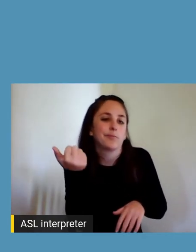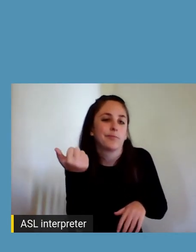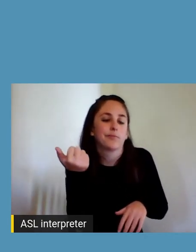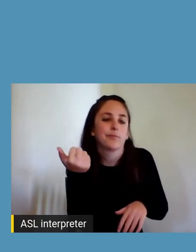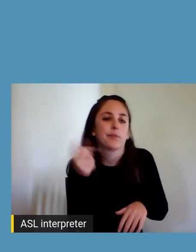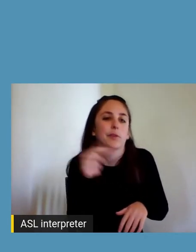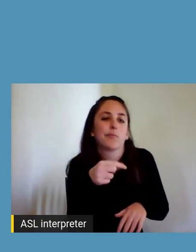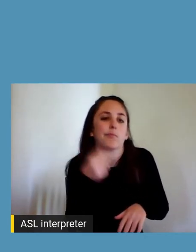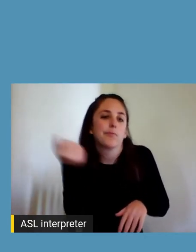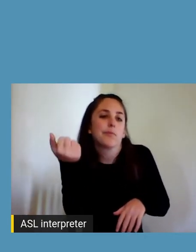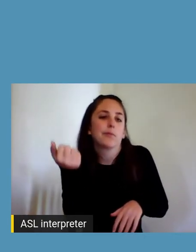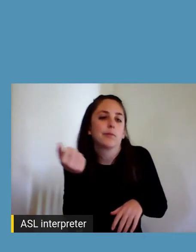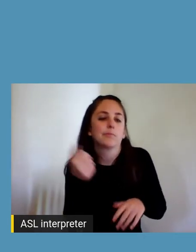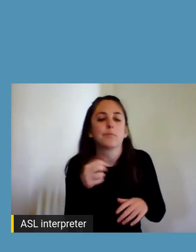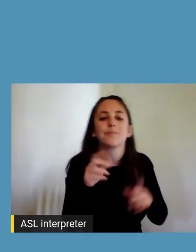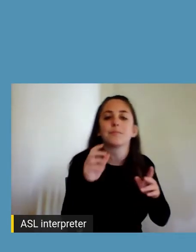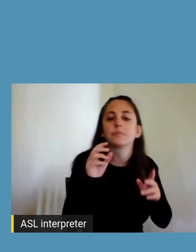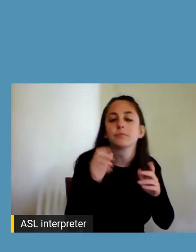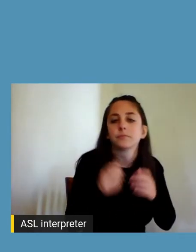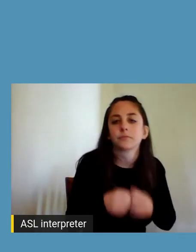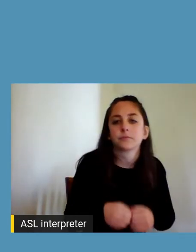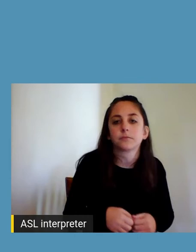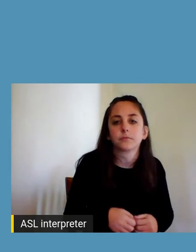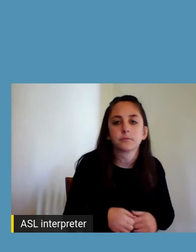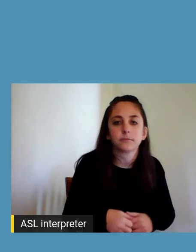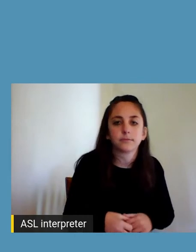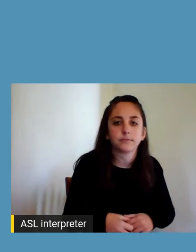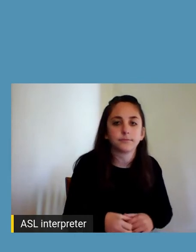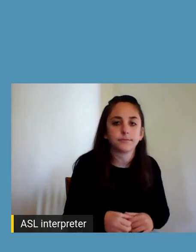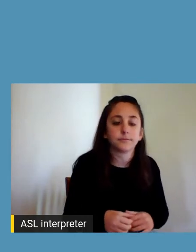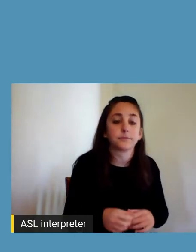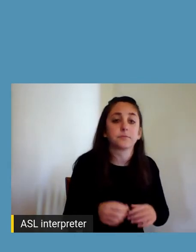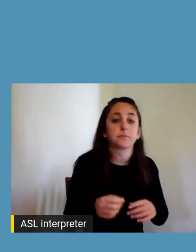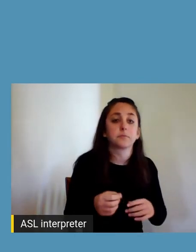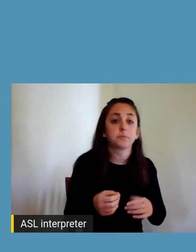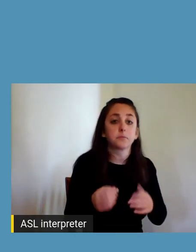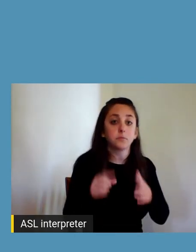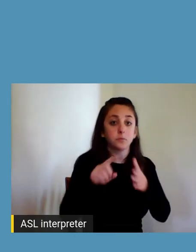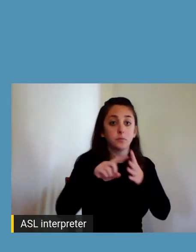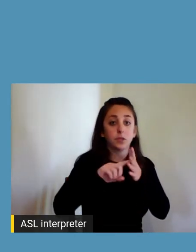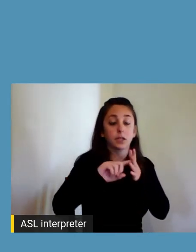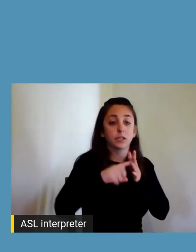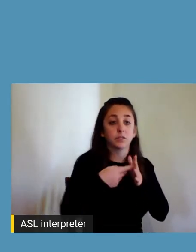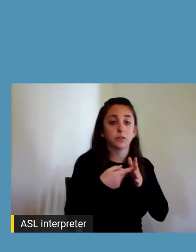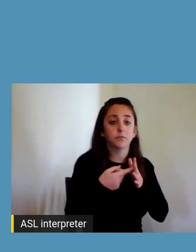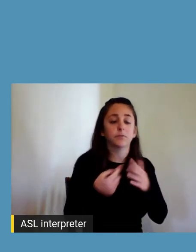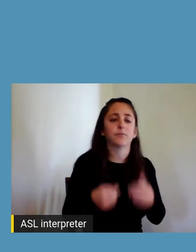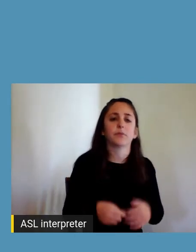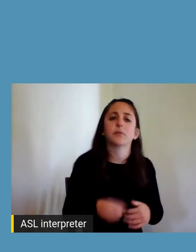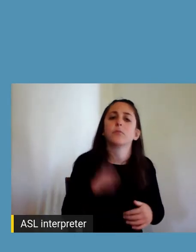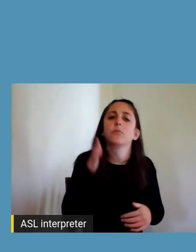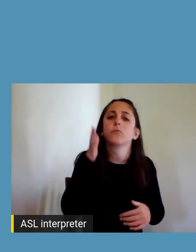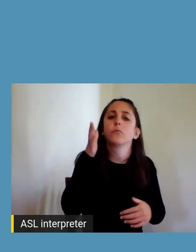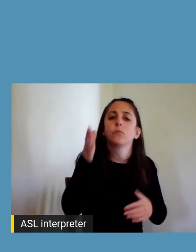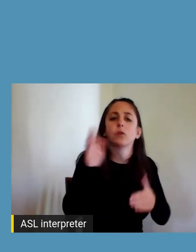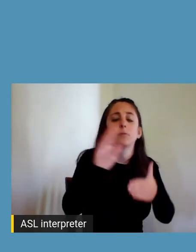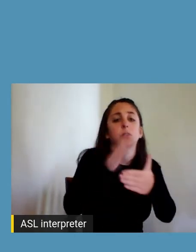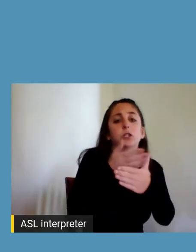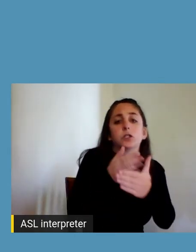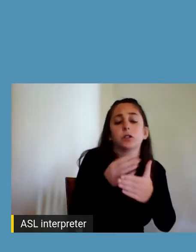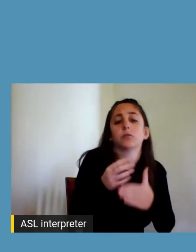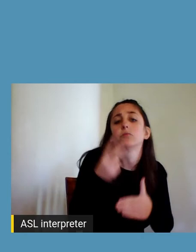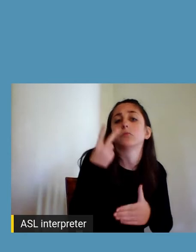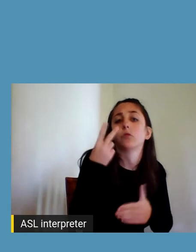altogether. So again, I mentioned at the beginning of my chat here that I will be sharing 2 resources that will